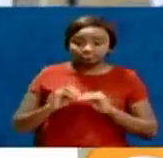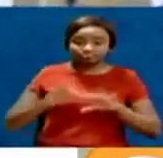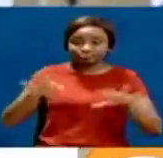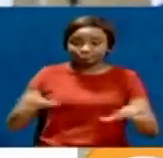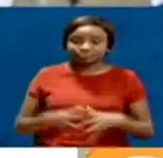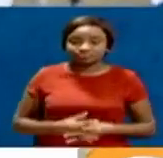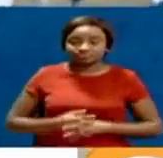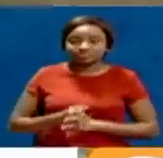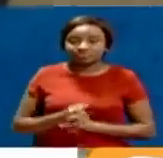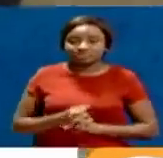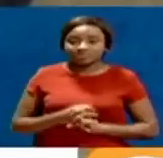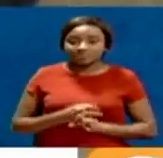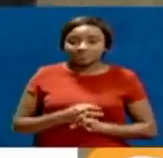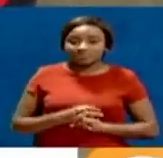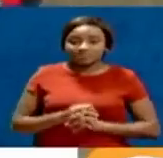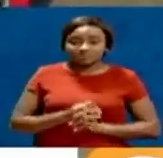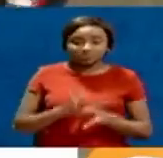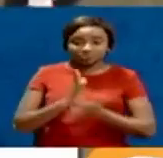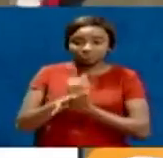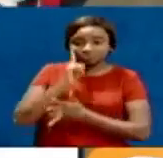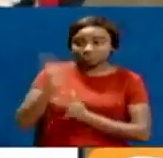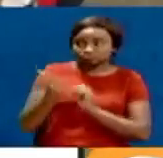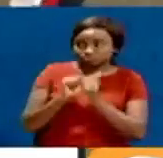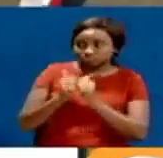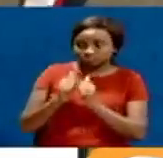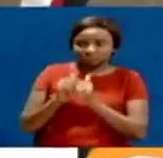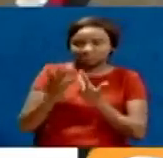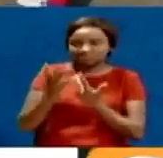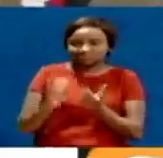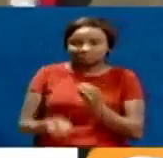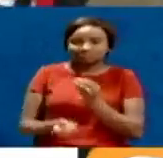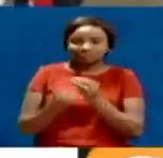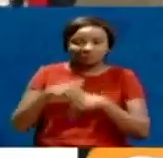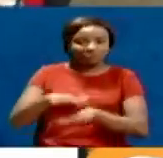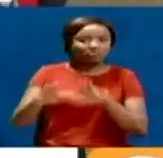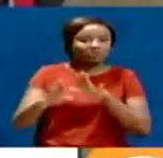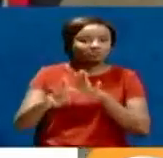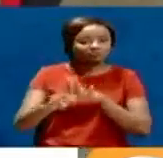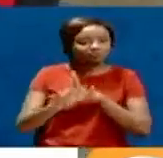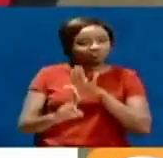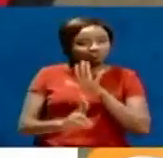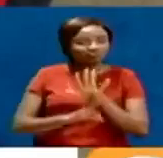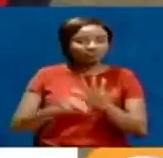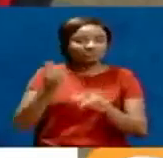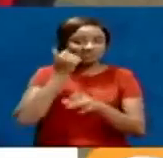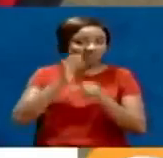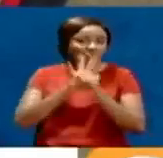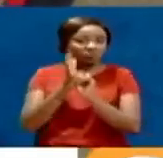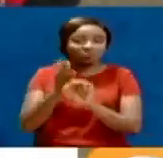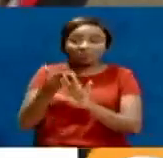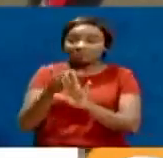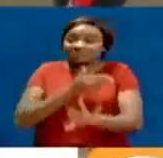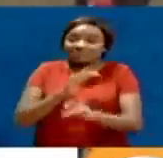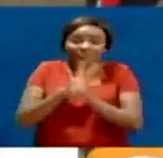affiliated. Interestingly, fencing is a sport that was following the COVID-19 safety guidelines long before the pandemic